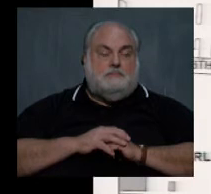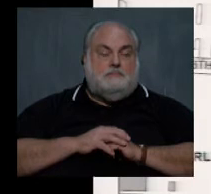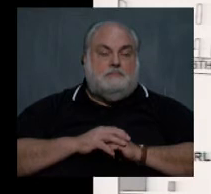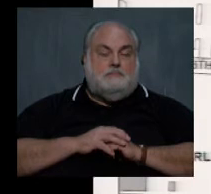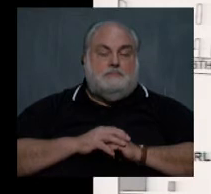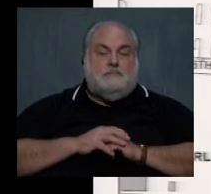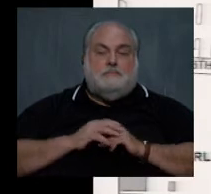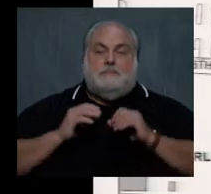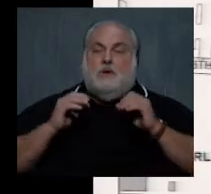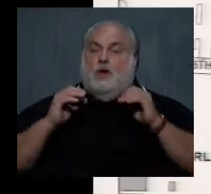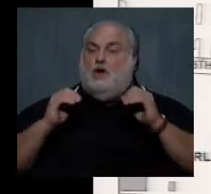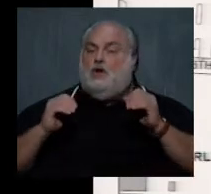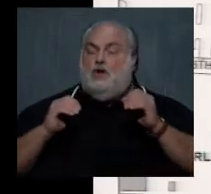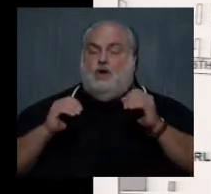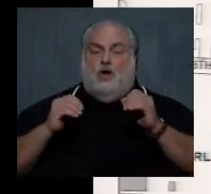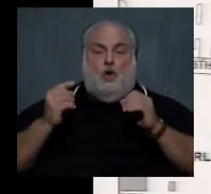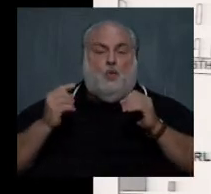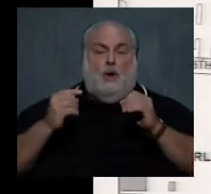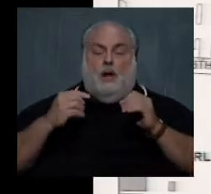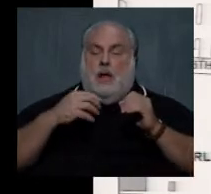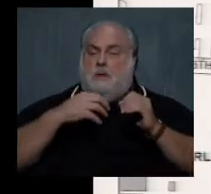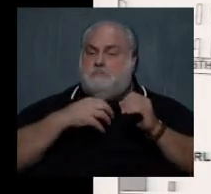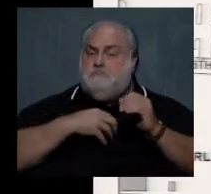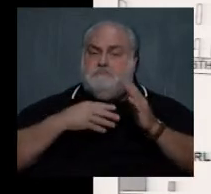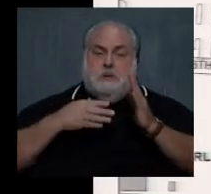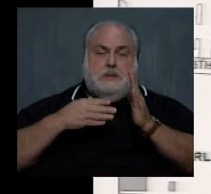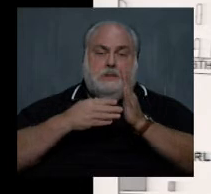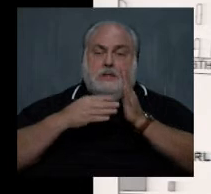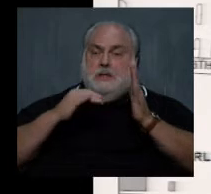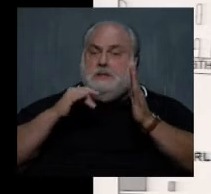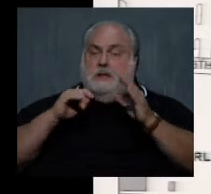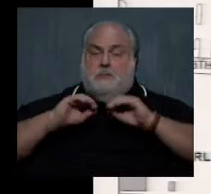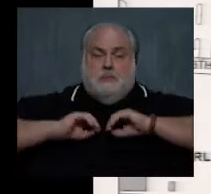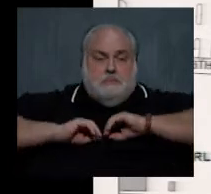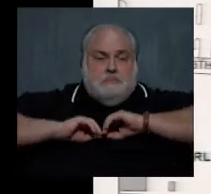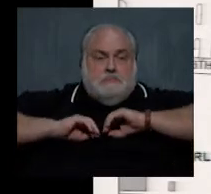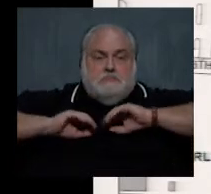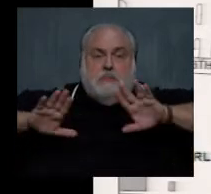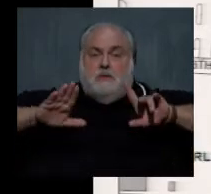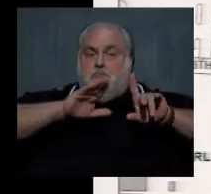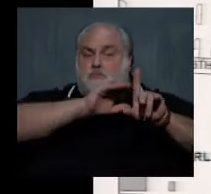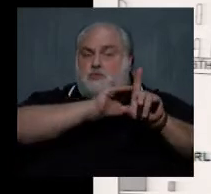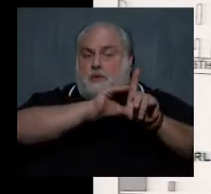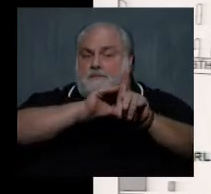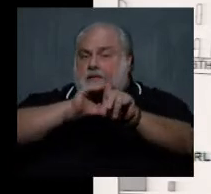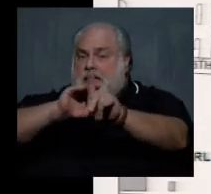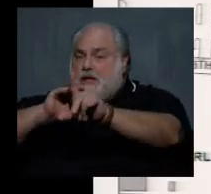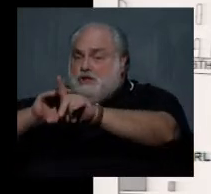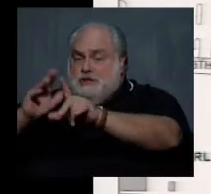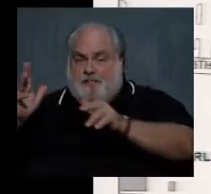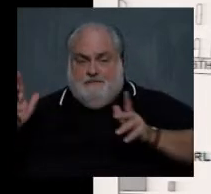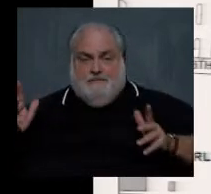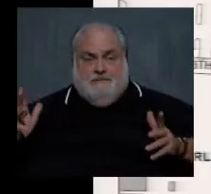No registered objectors was at it. We sent out notifications,